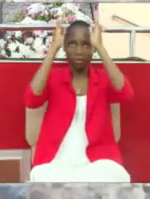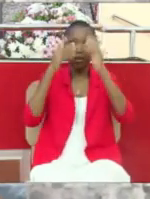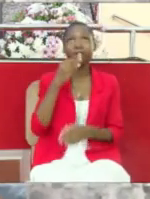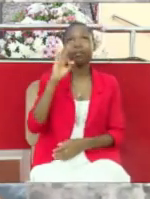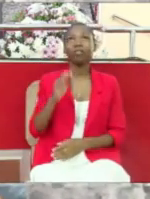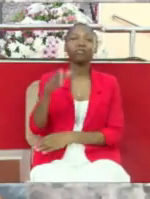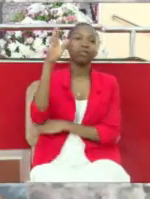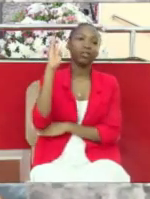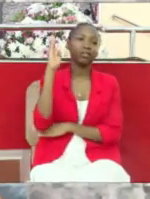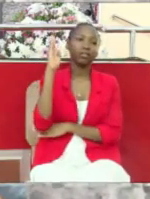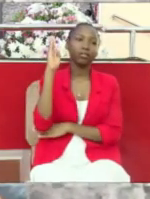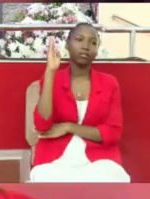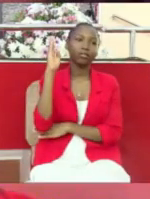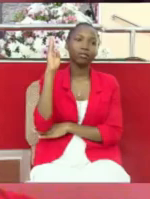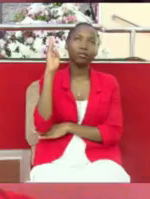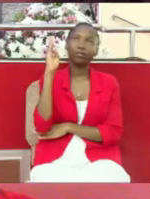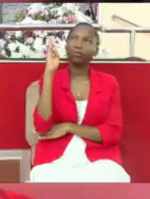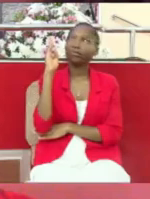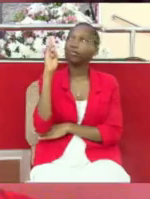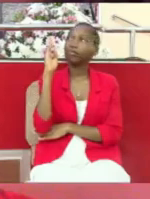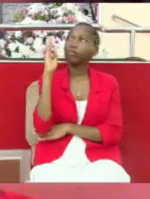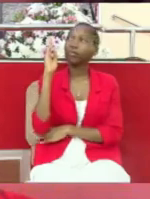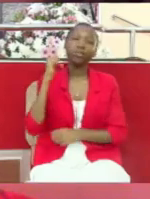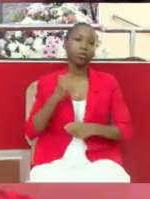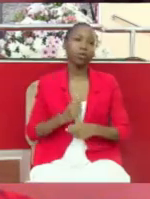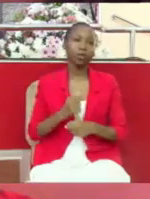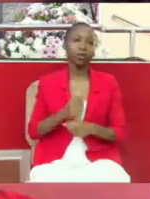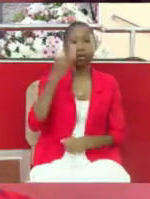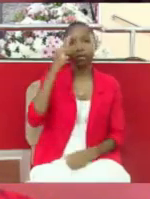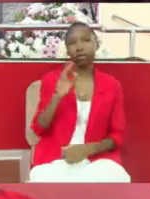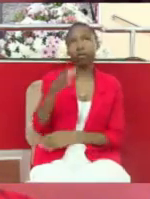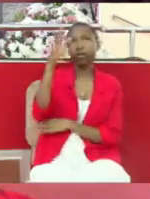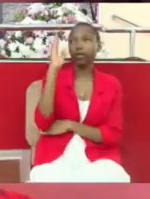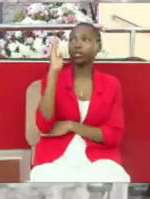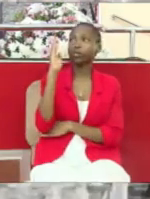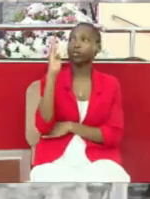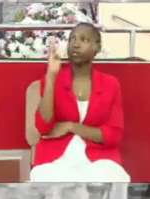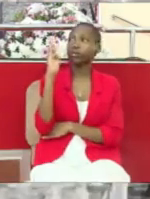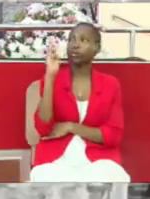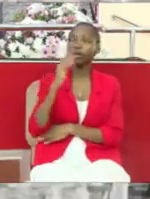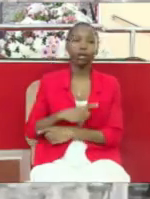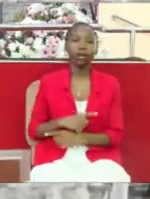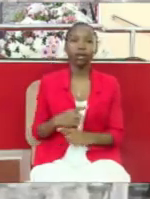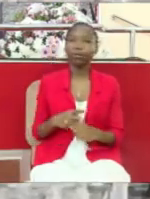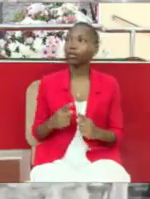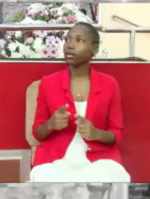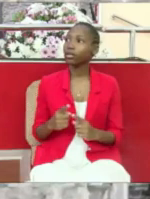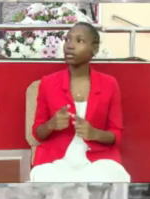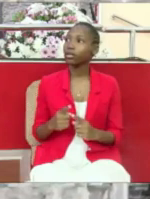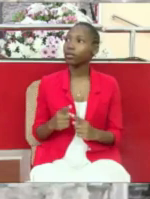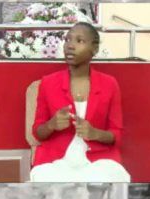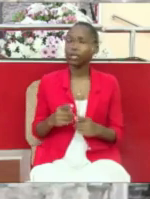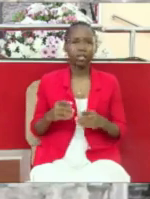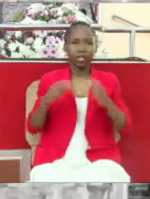Amen. So contrary to common perception. Kwa hivyo kinyume na vile tunafikiria. Donkeys are anything but